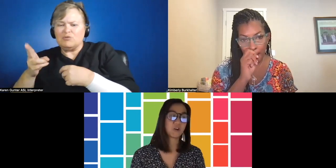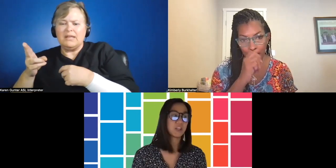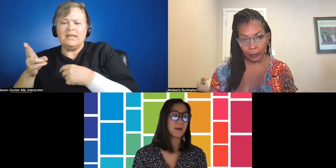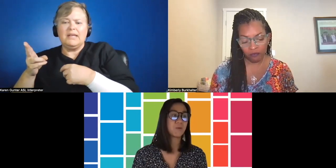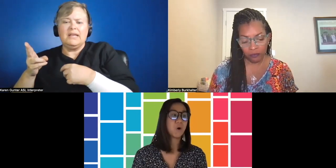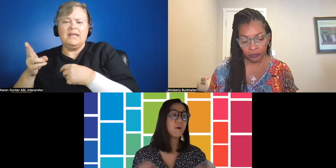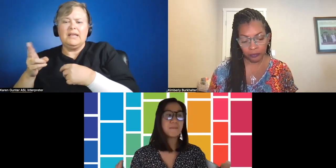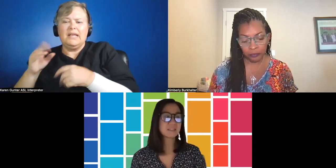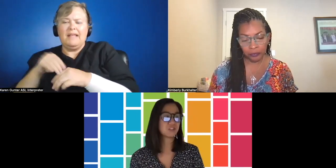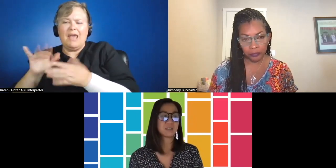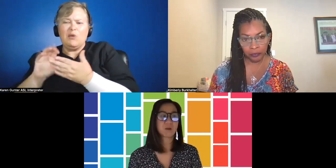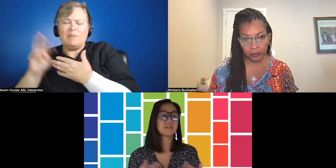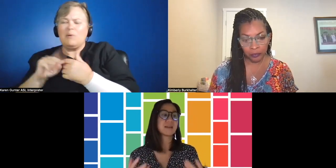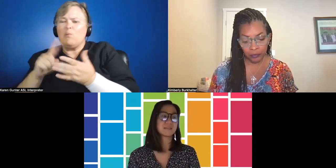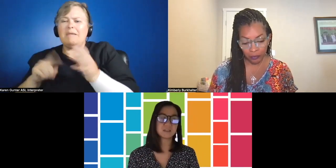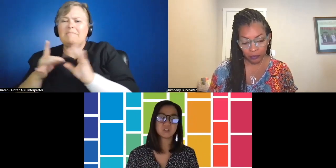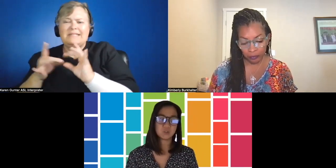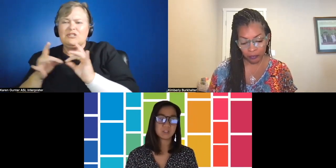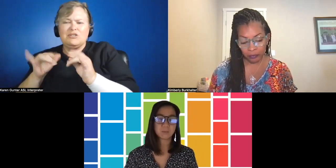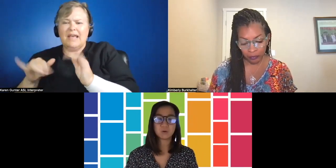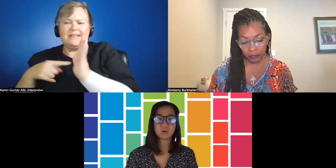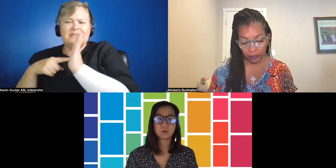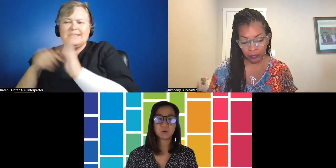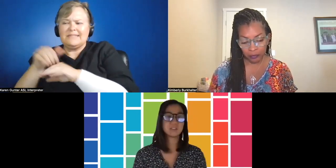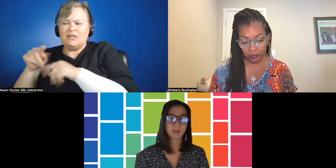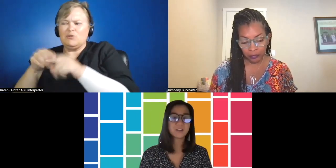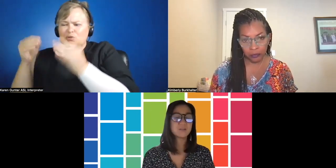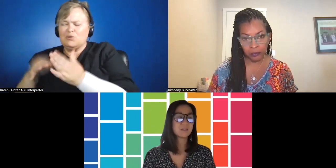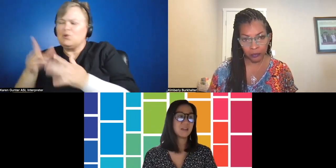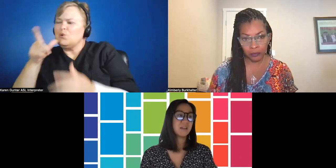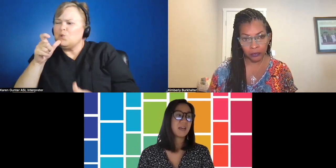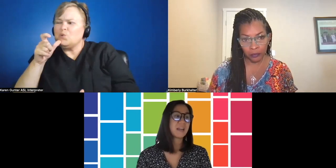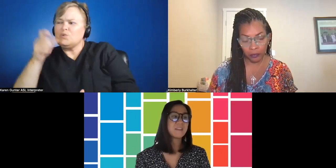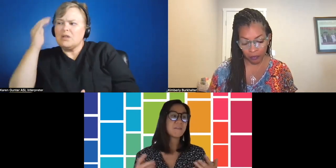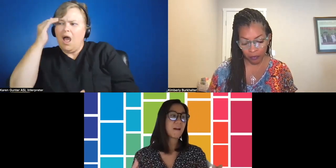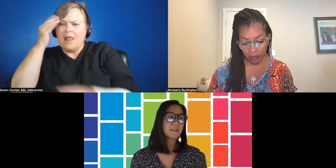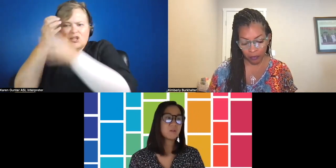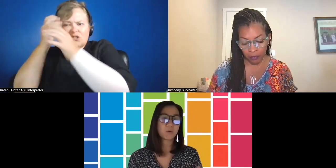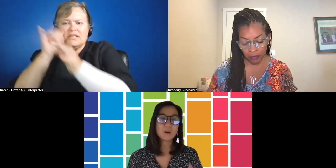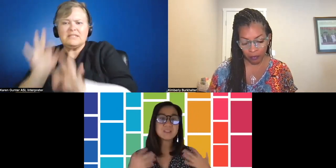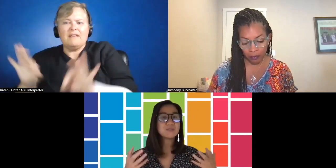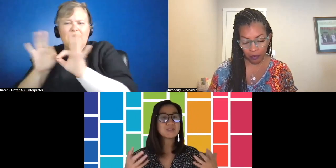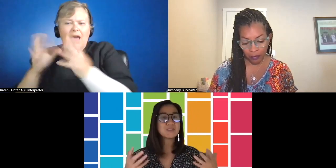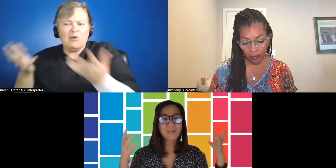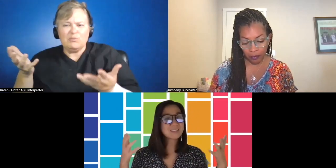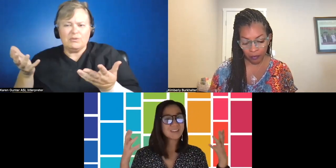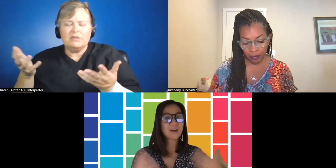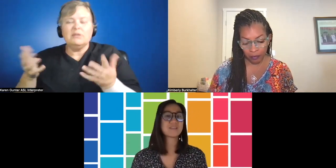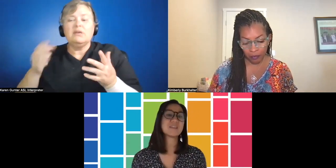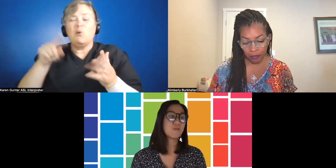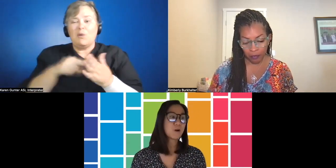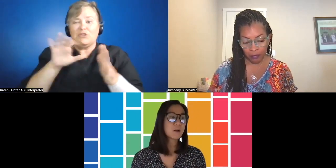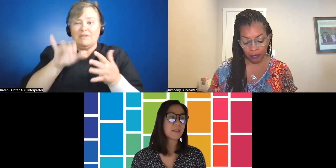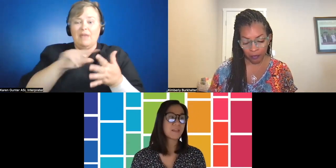this curriculum, and what messages, right, does that send to students about whose knowledge is valued? And I think finally, once you've done that, that's a lot